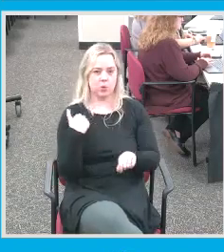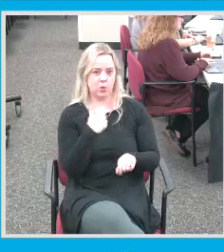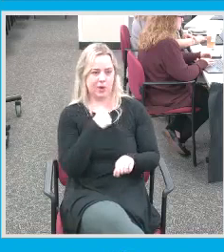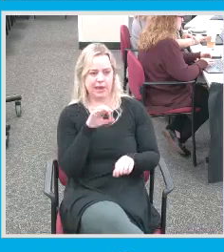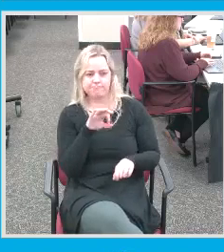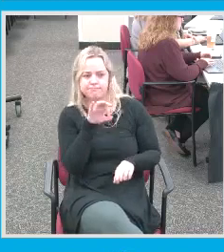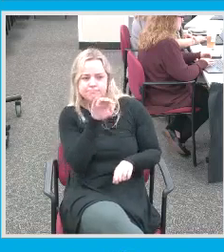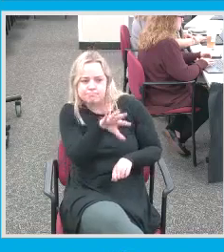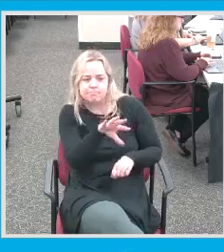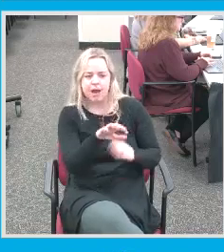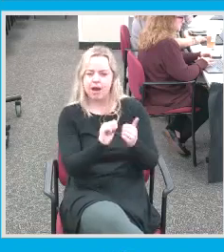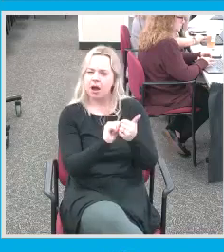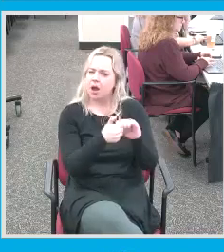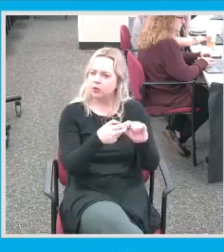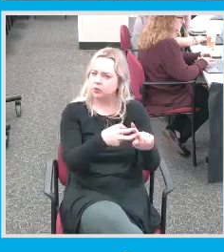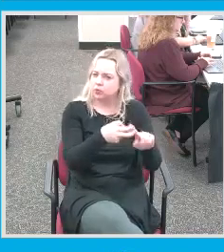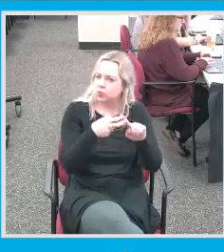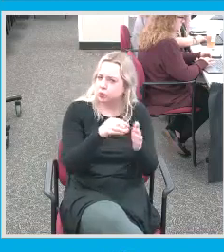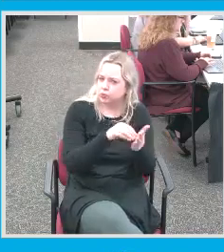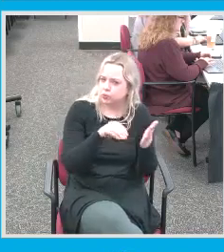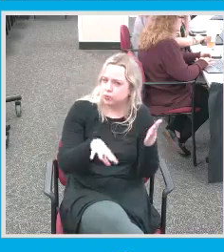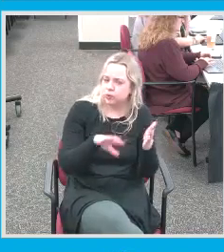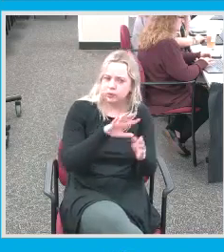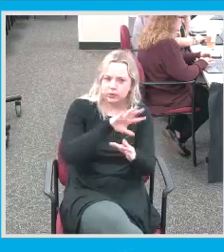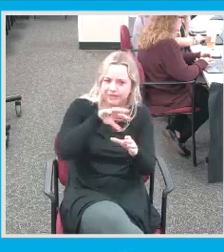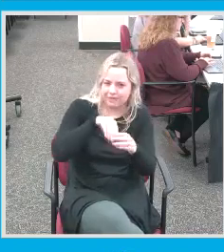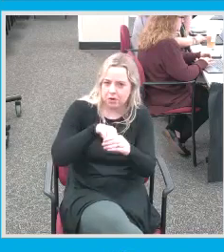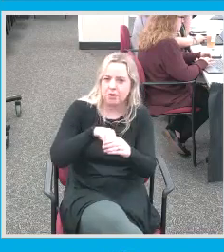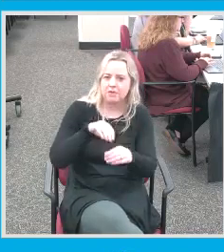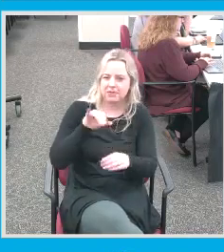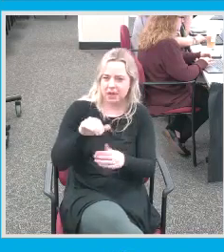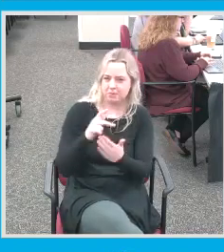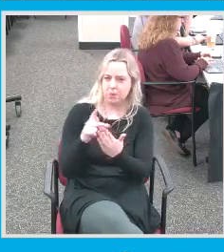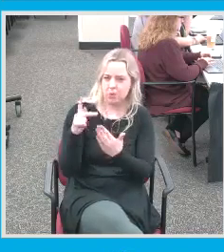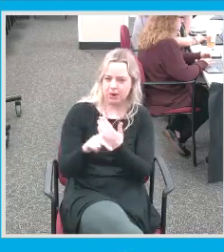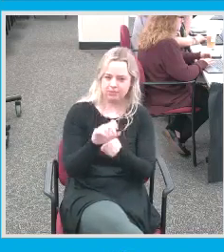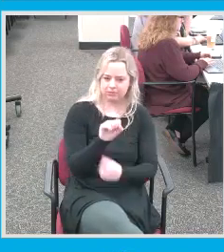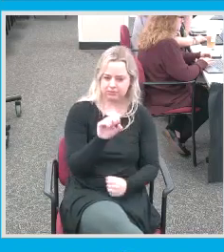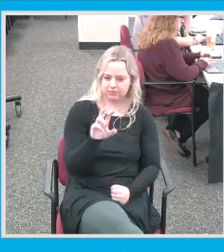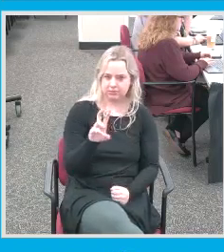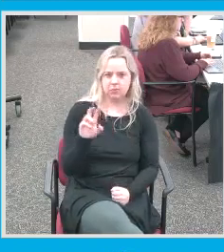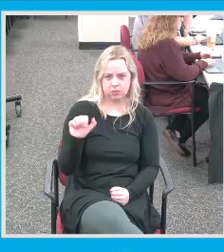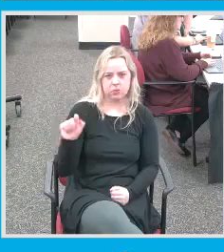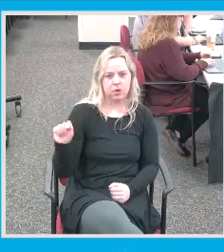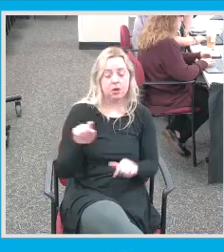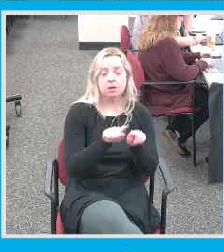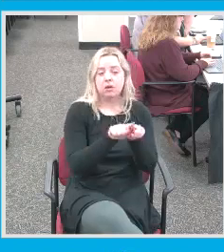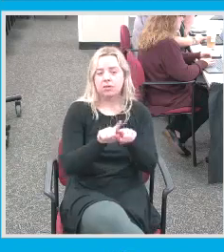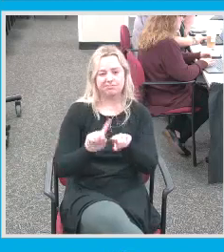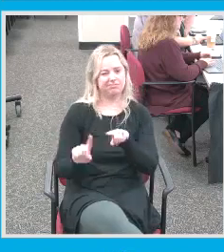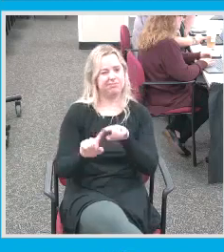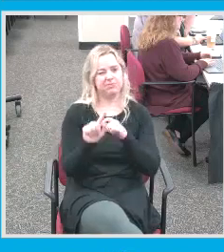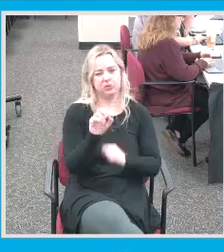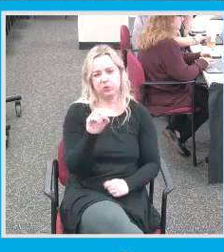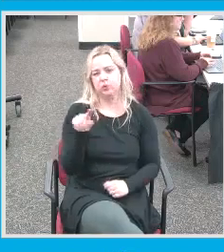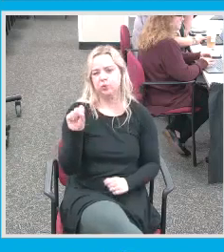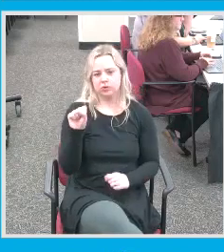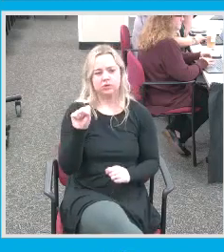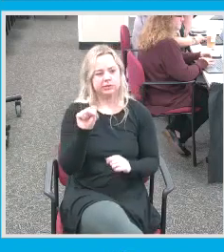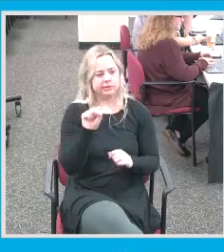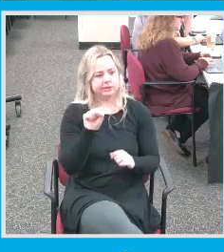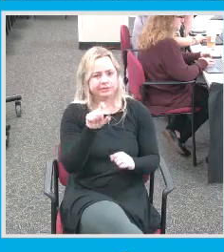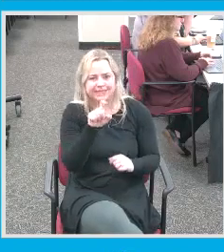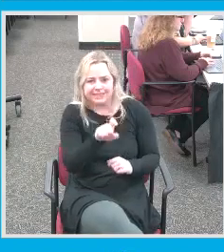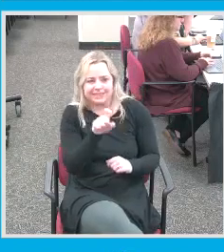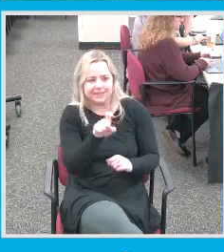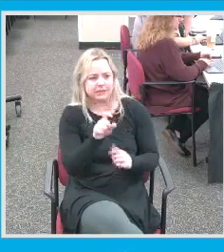and engage students for the Students Working Against Tobacco group, and all the necessary tools needed to create a